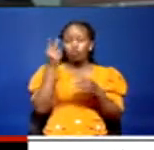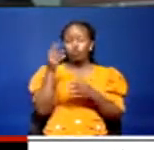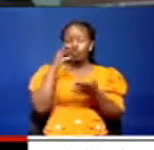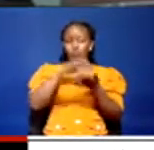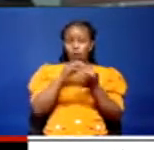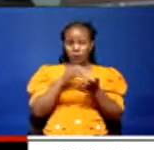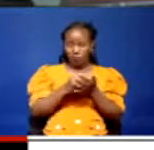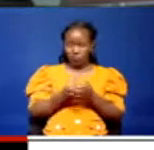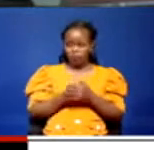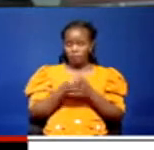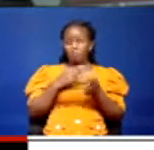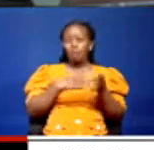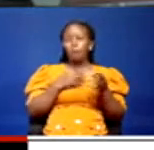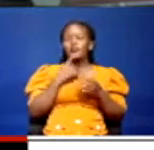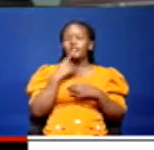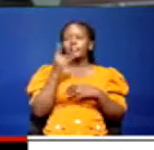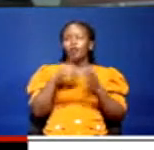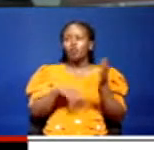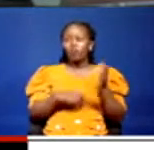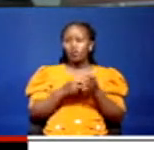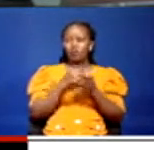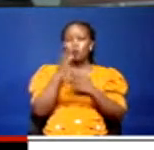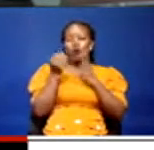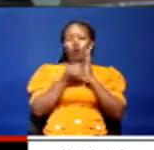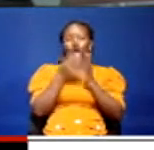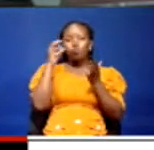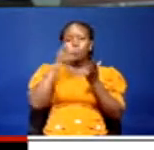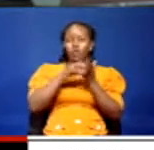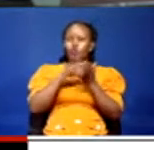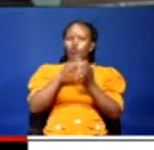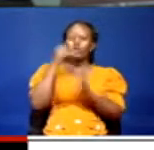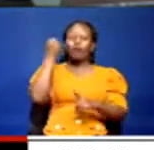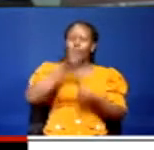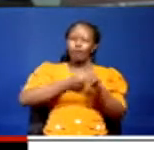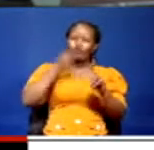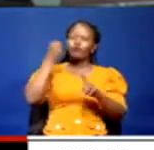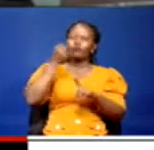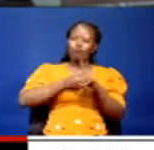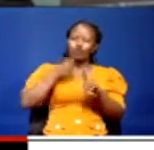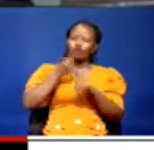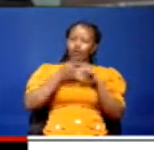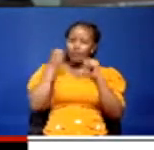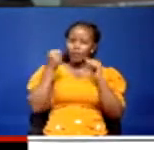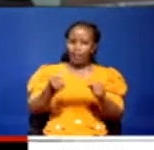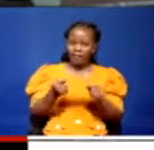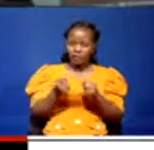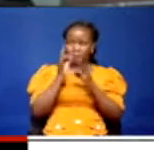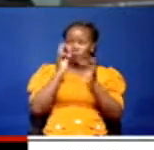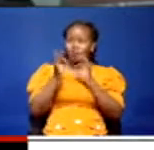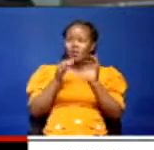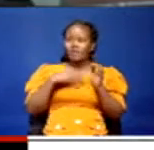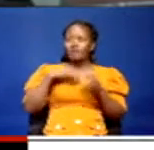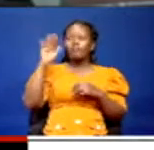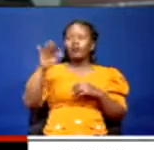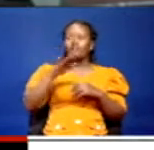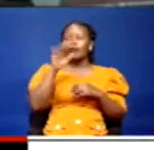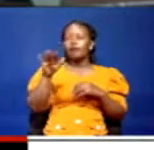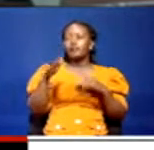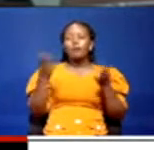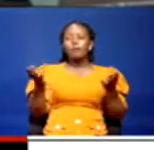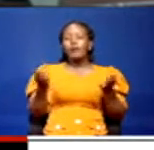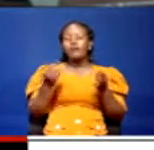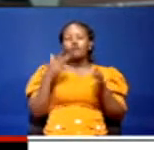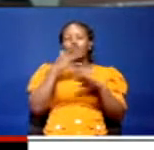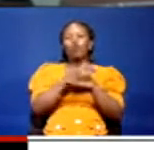what am I saying? Those seats were fought for very hard. And what is, if we have a parliament of 400 and something, what is wrong with the 47 seats belonging to